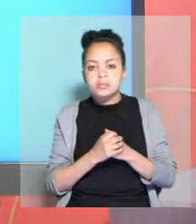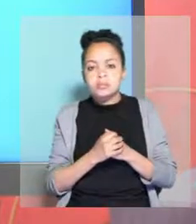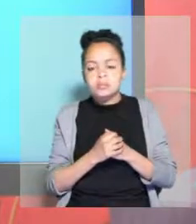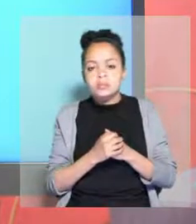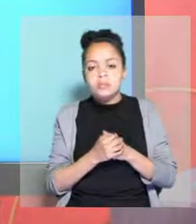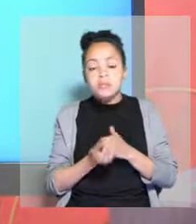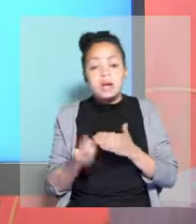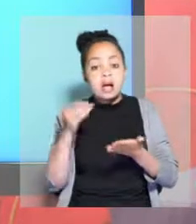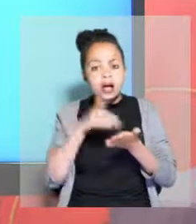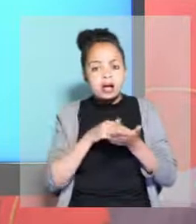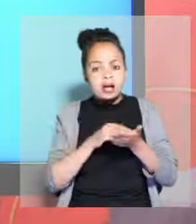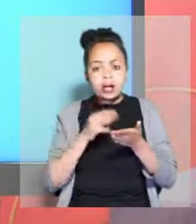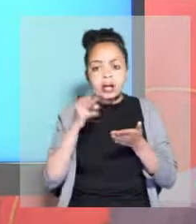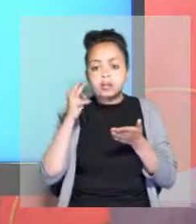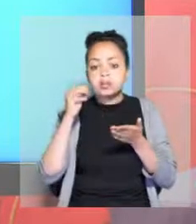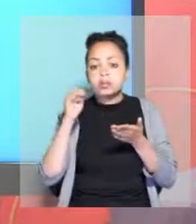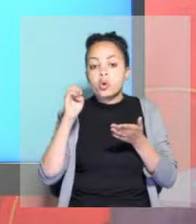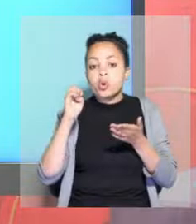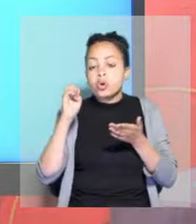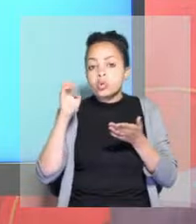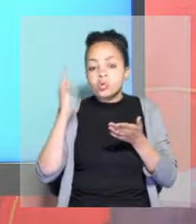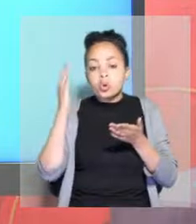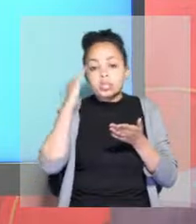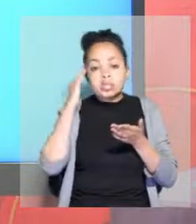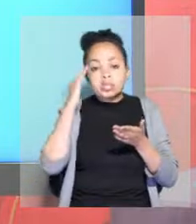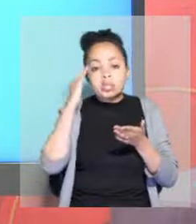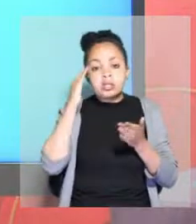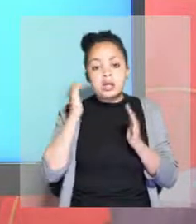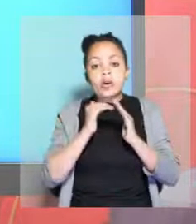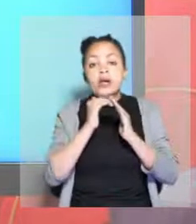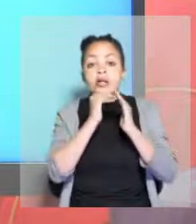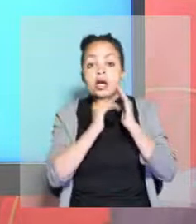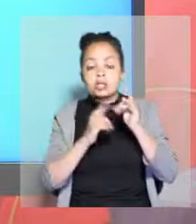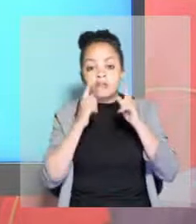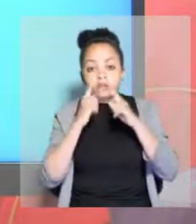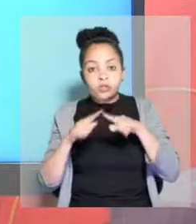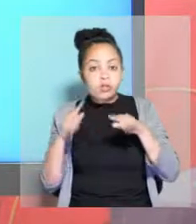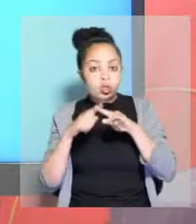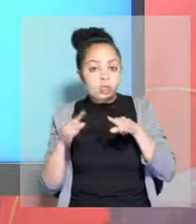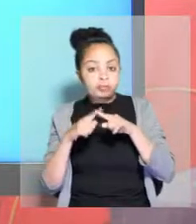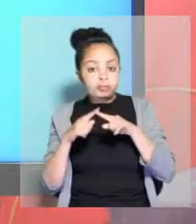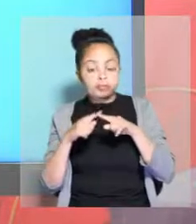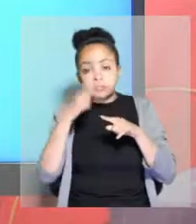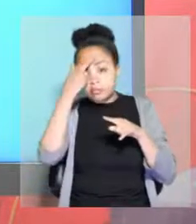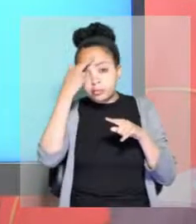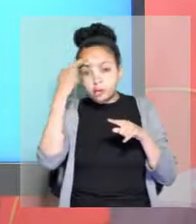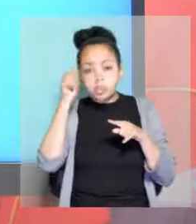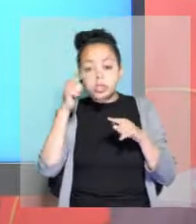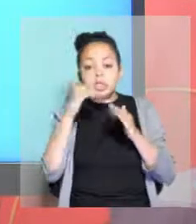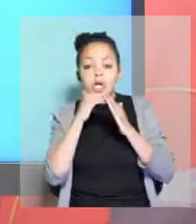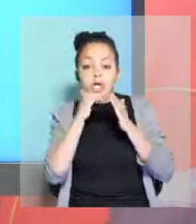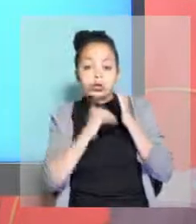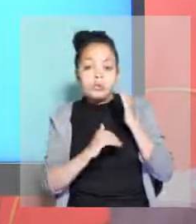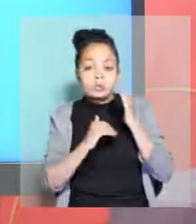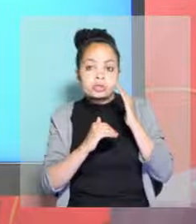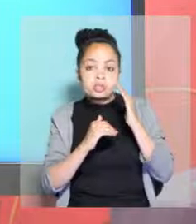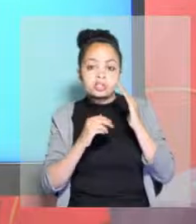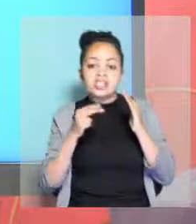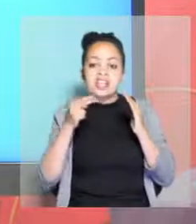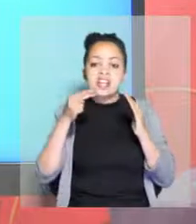As well, meiosis is considered as a reductive division because it reduces